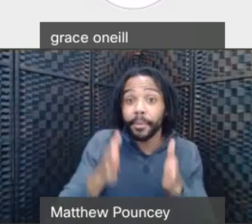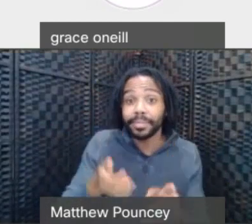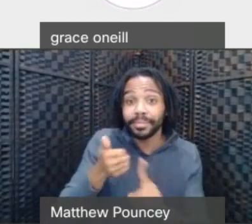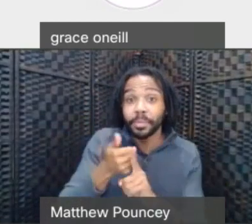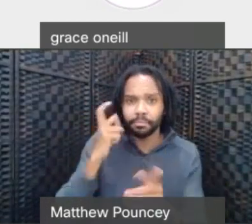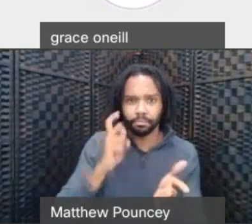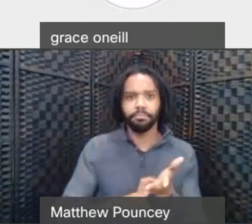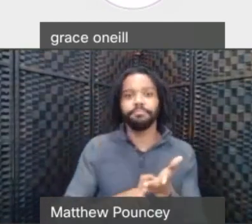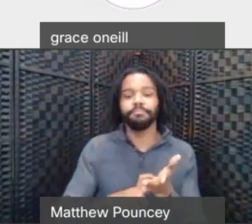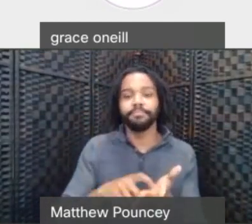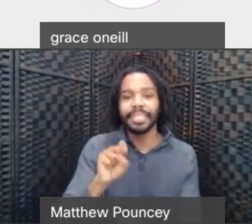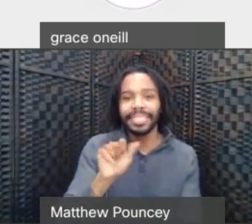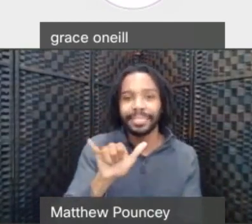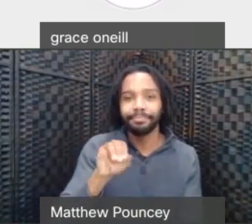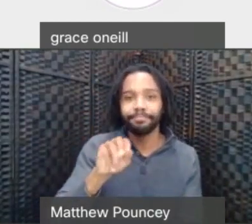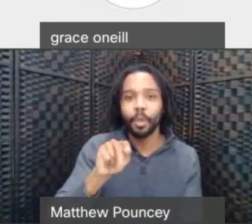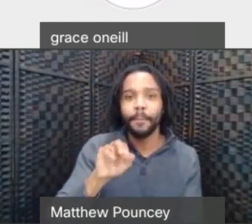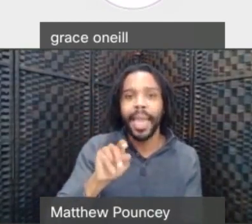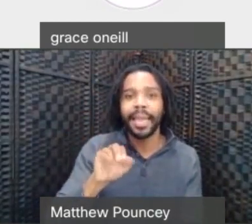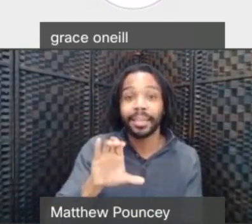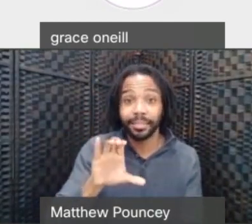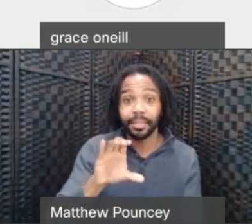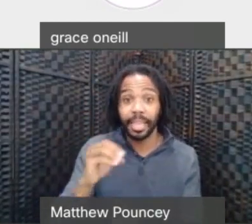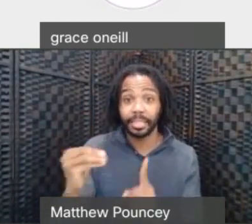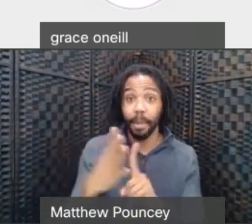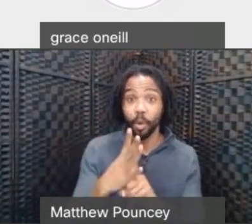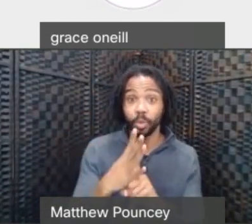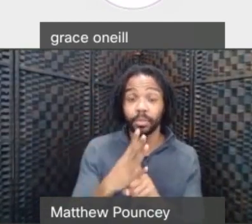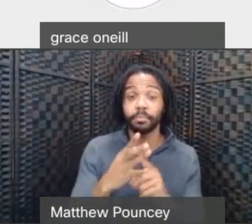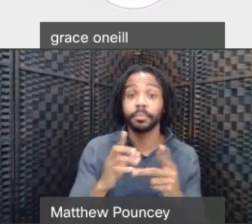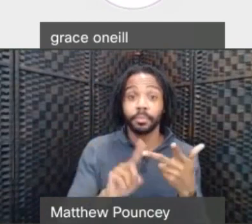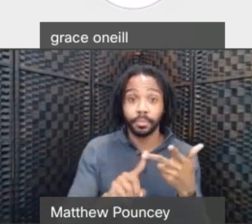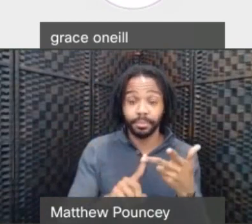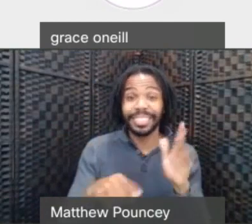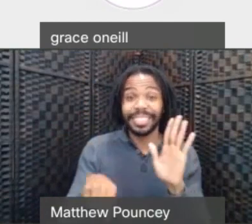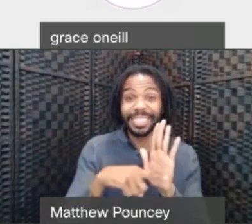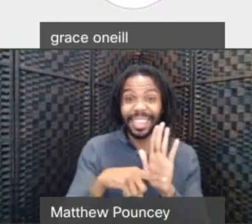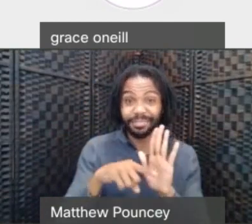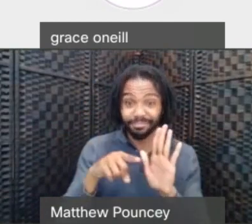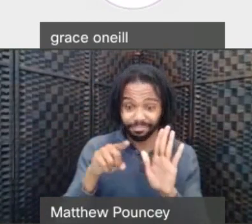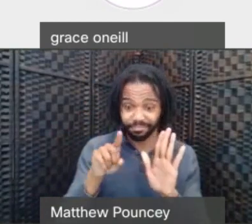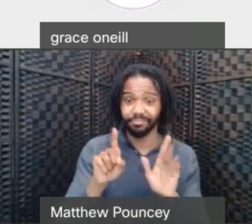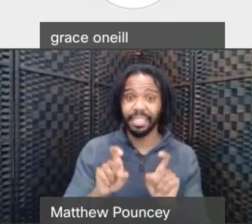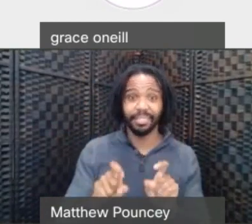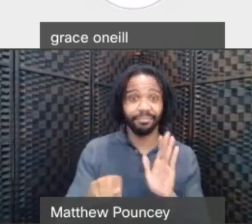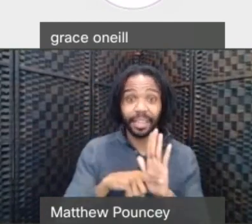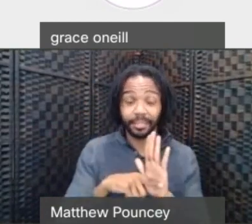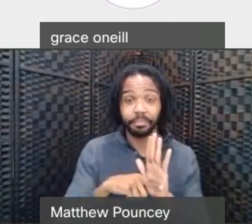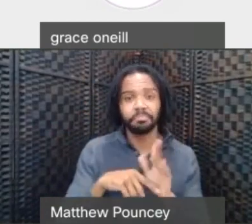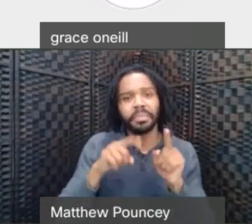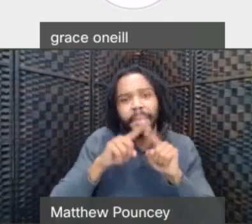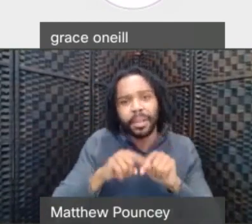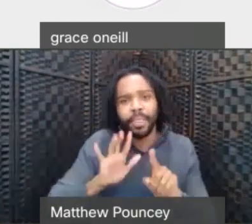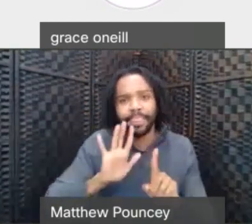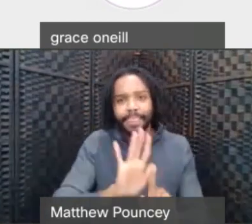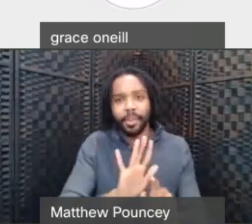and exposed and they test negative for COVID, depending on their level of exposure, that's kind of an instance where you